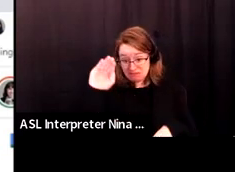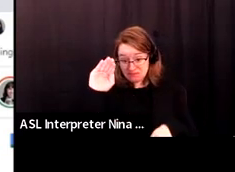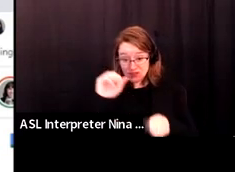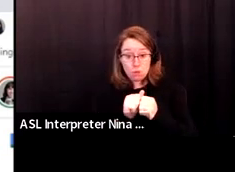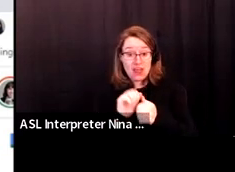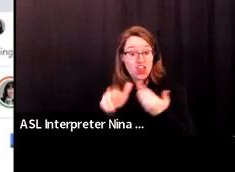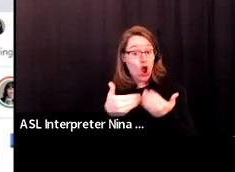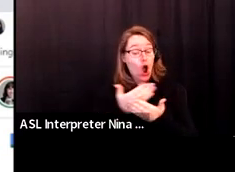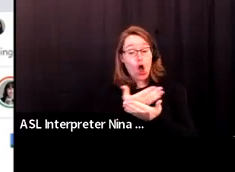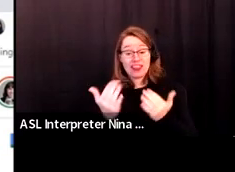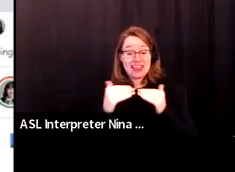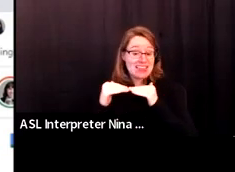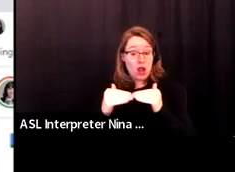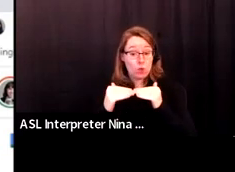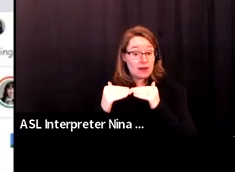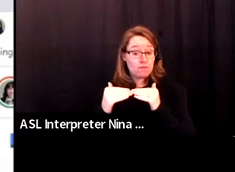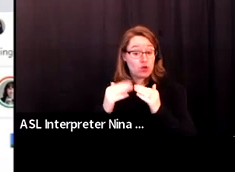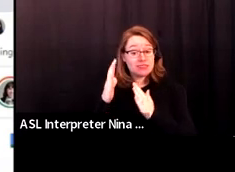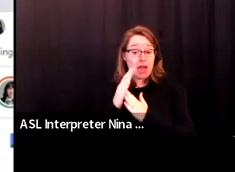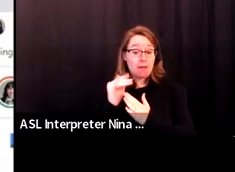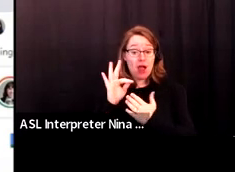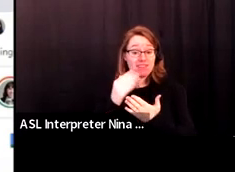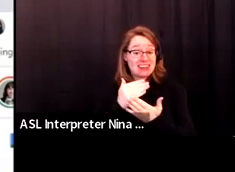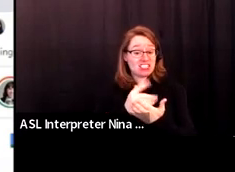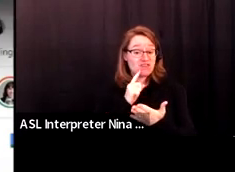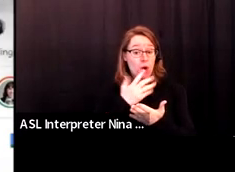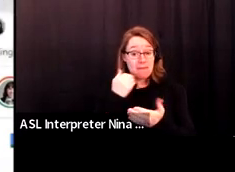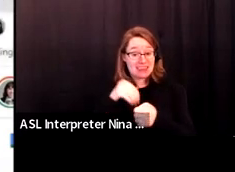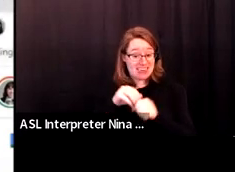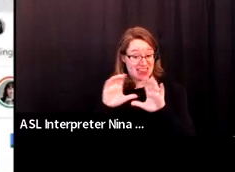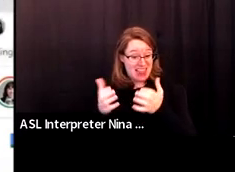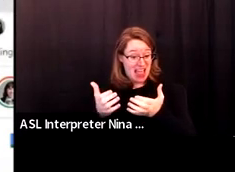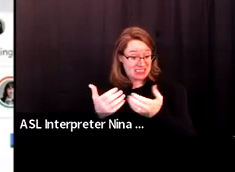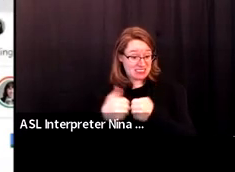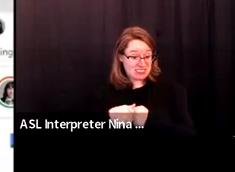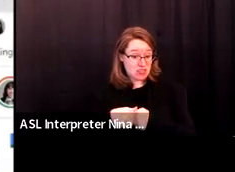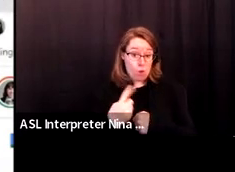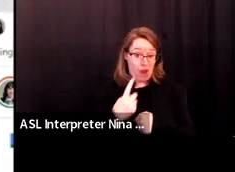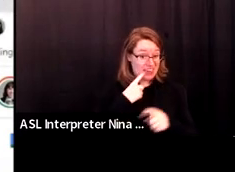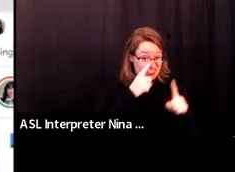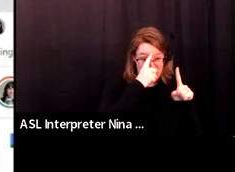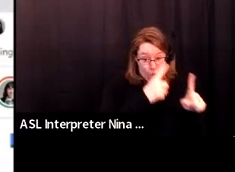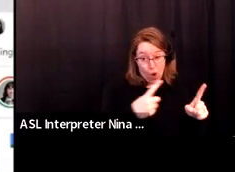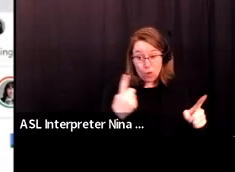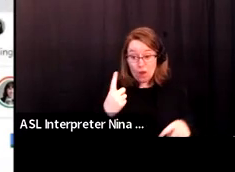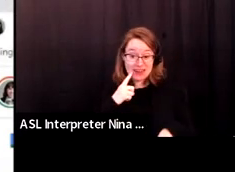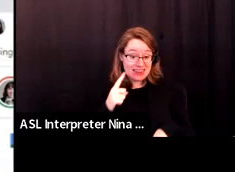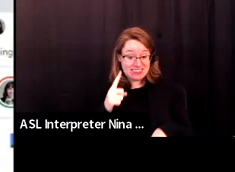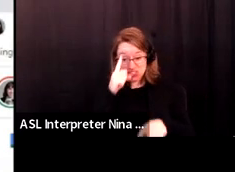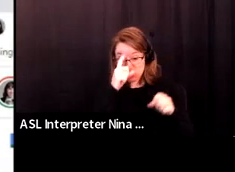top of the list for best in class? One seems like a goal and the other seems like the tactic on how to get there.